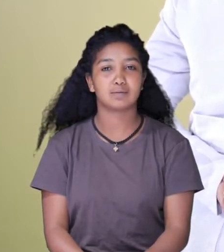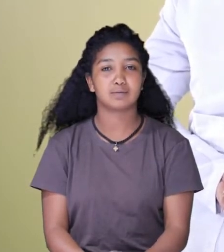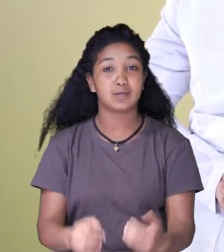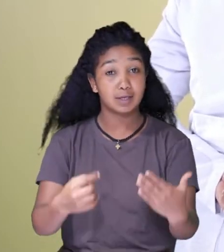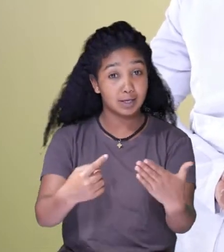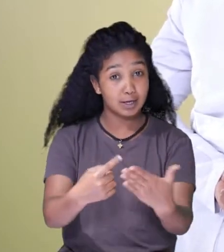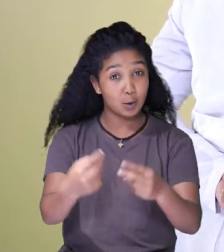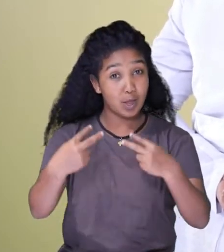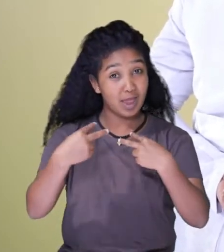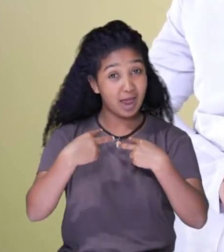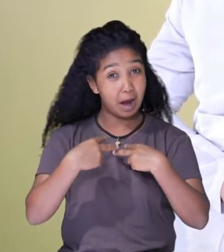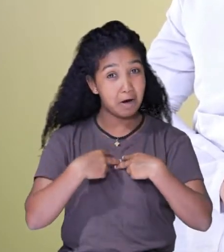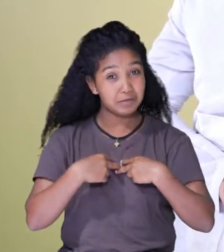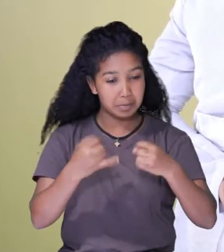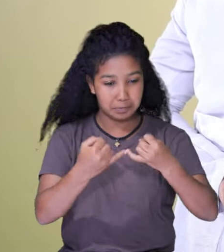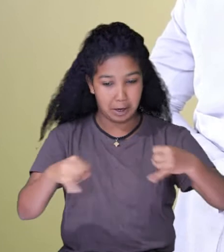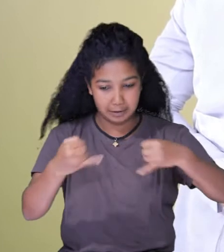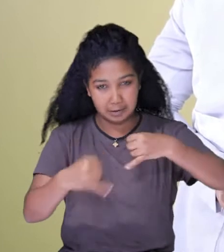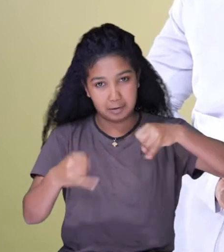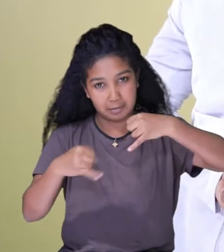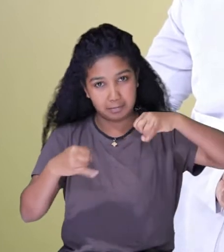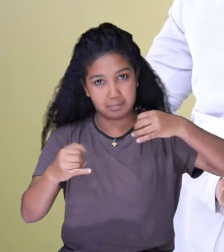Here we have some strings.